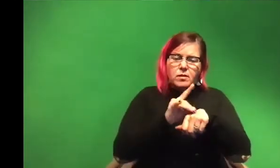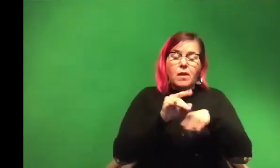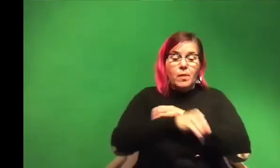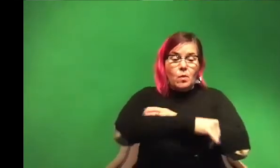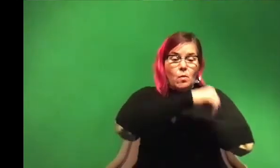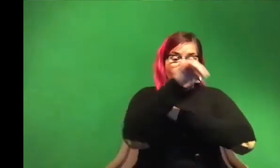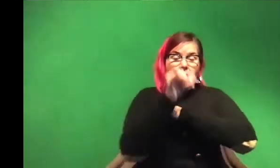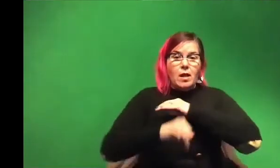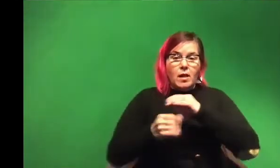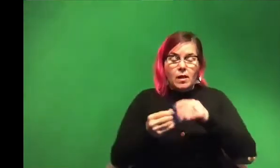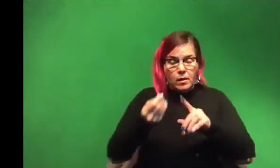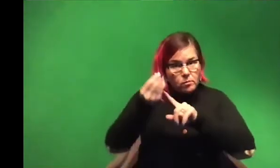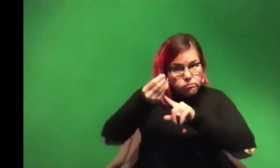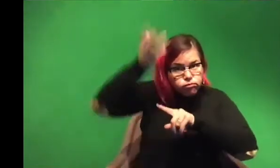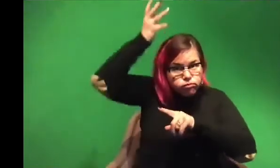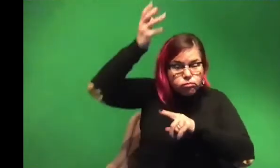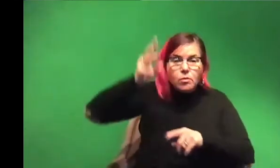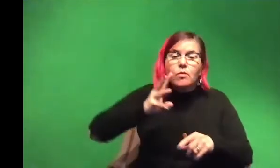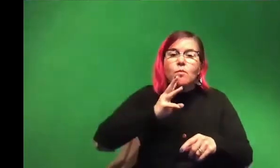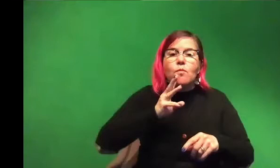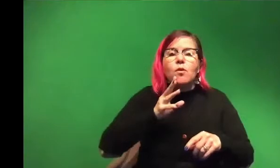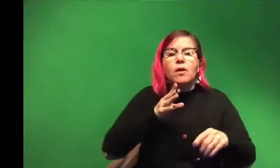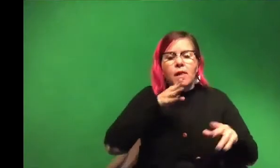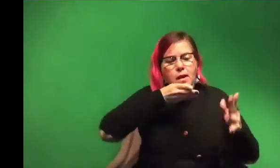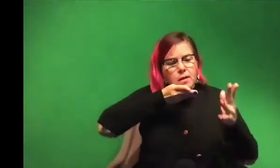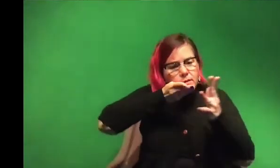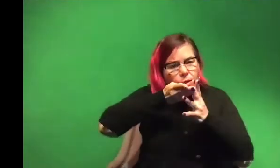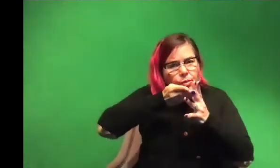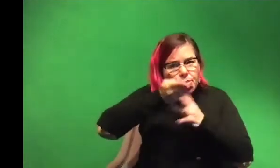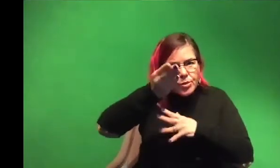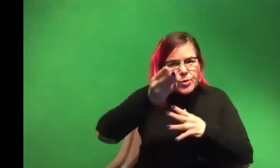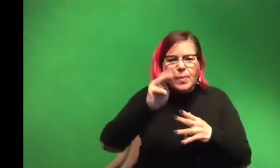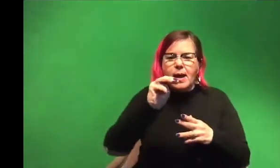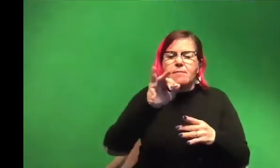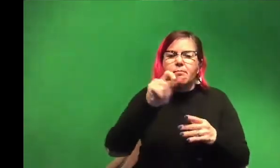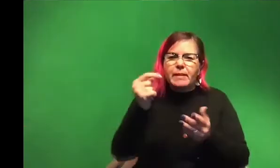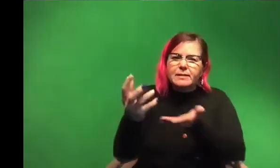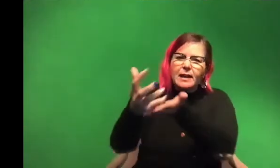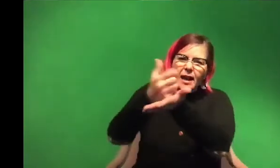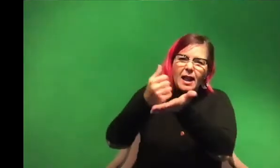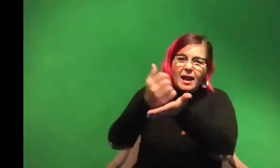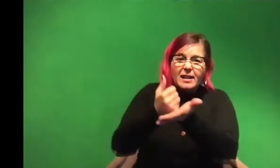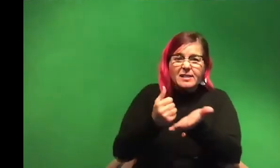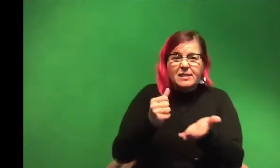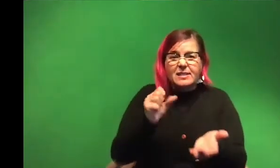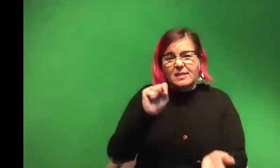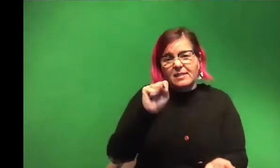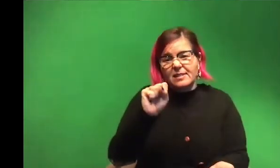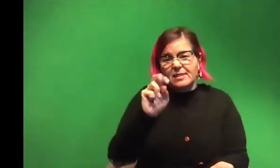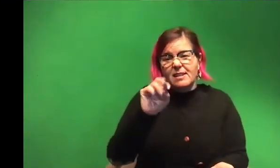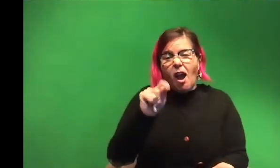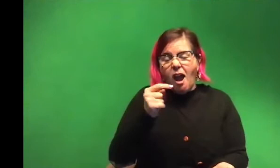like spouts, drive the drone through the mist to collect basically like snot from the